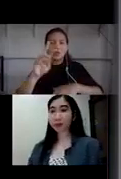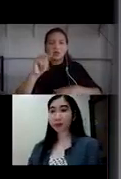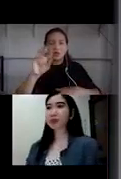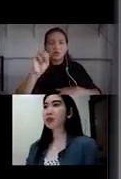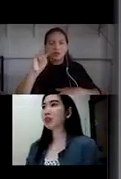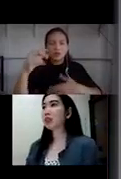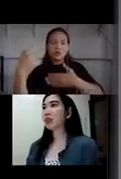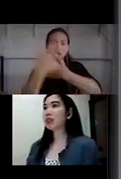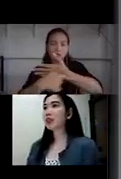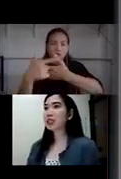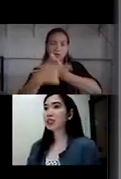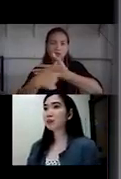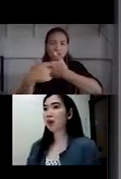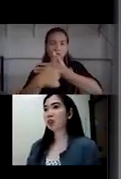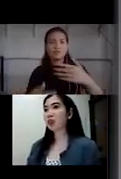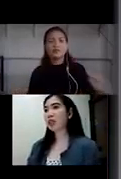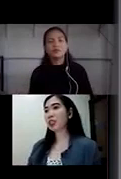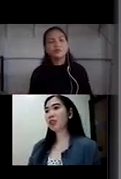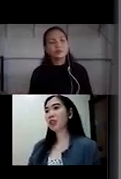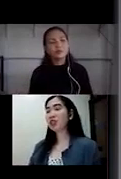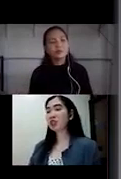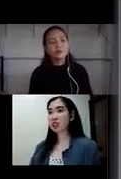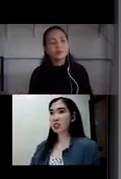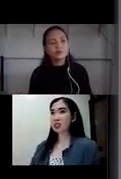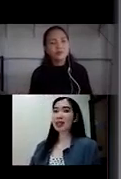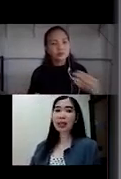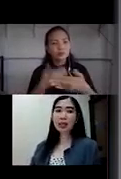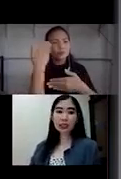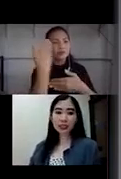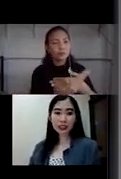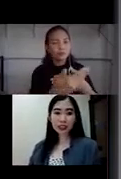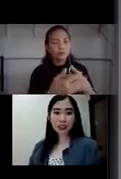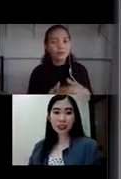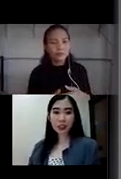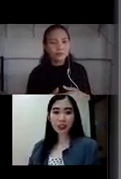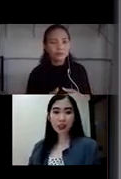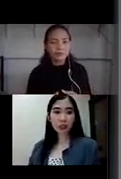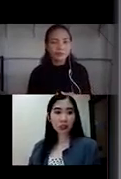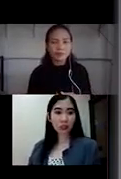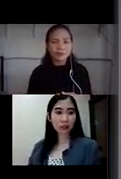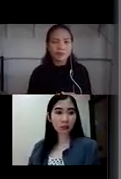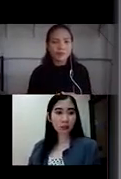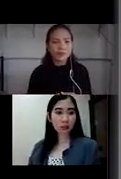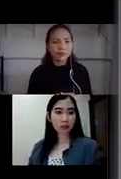Okay? Next feature is the